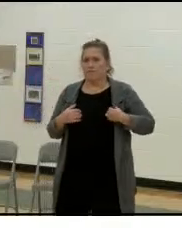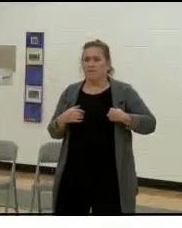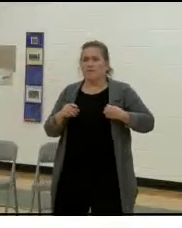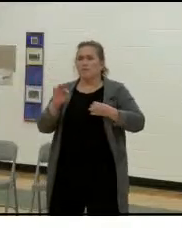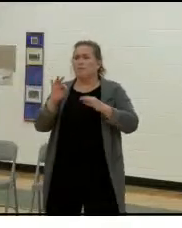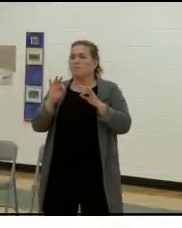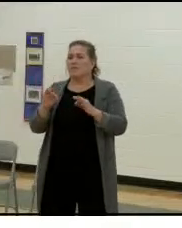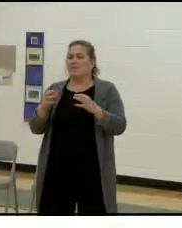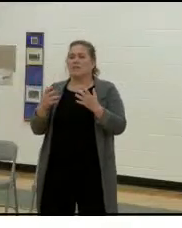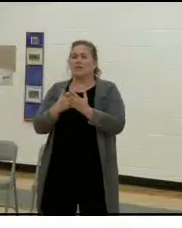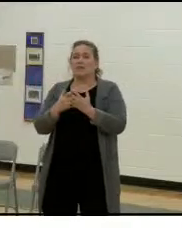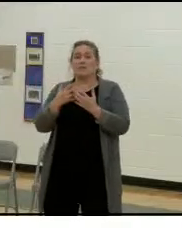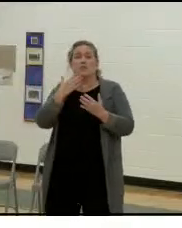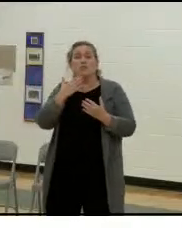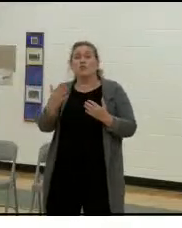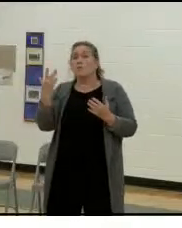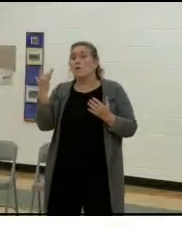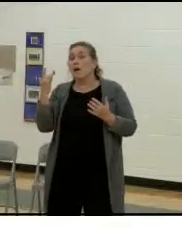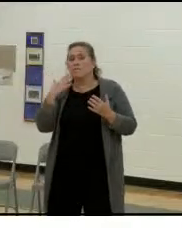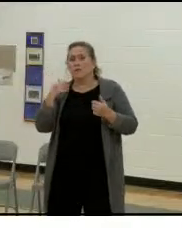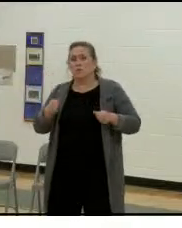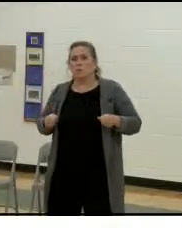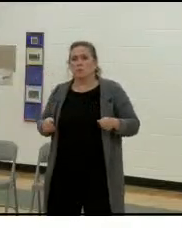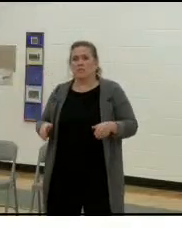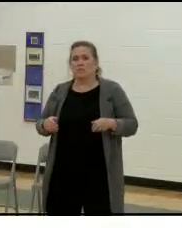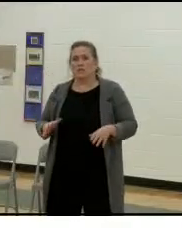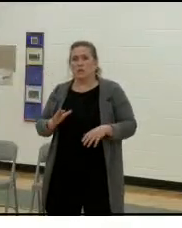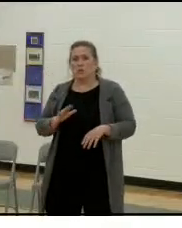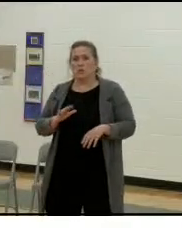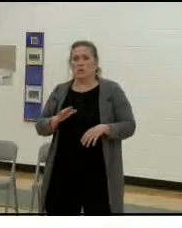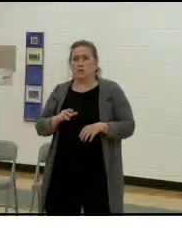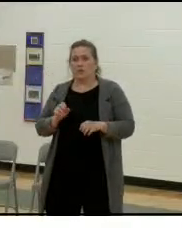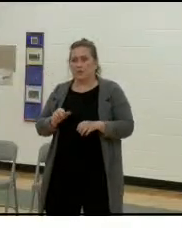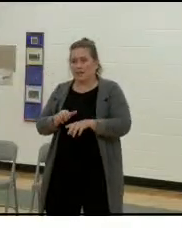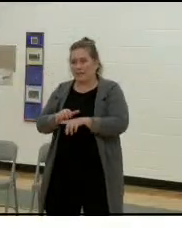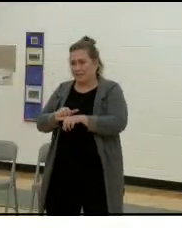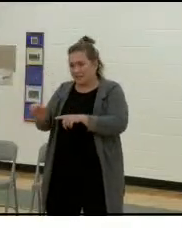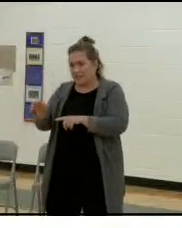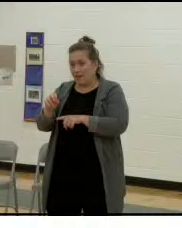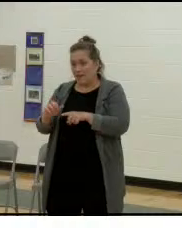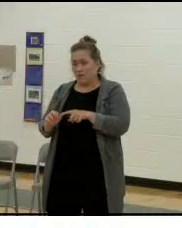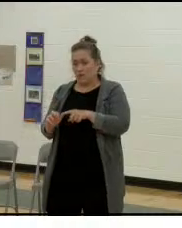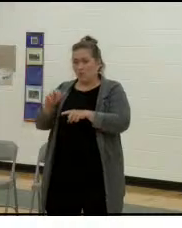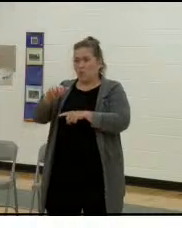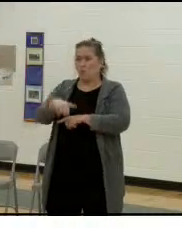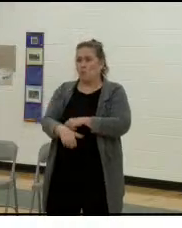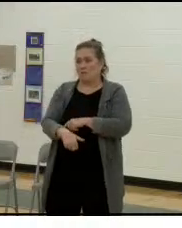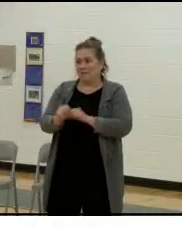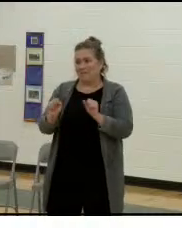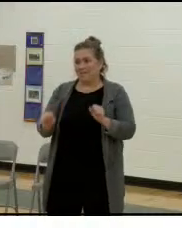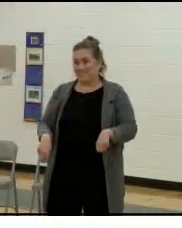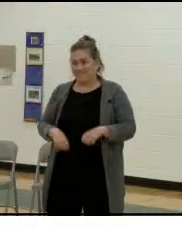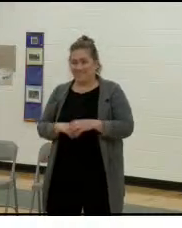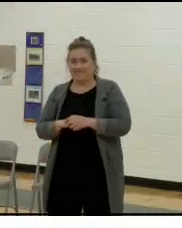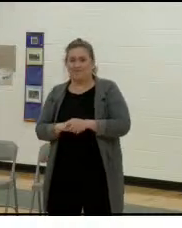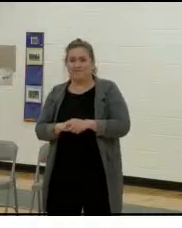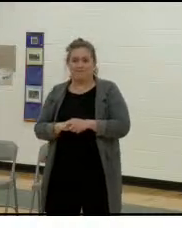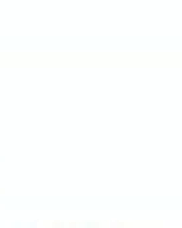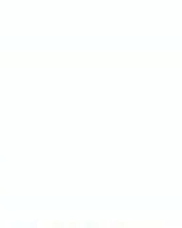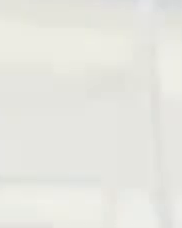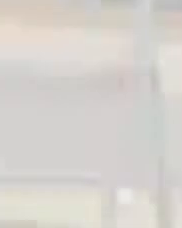so wheelchair users don't have to go down a curb ramp into a road in order to cross. And so they have that kind of double function